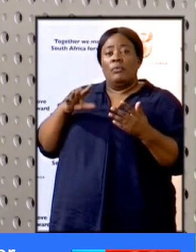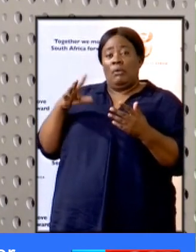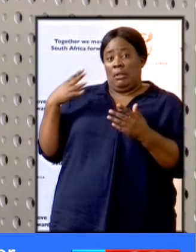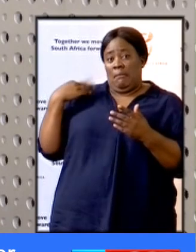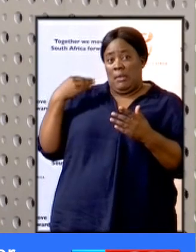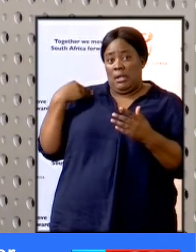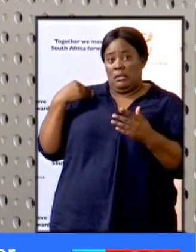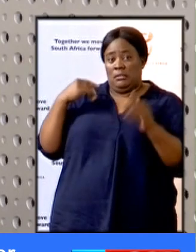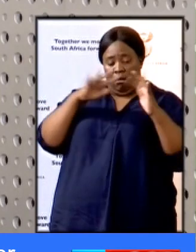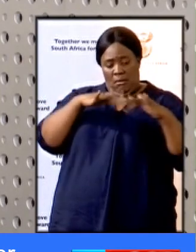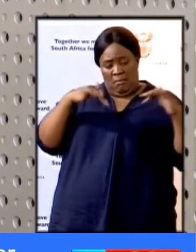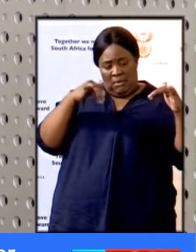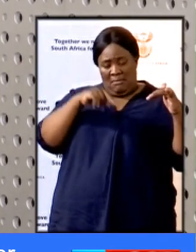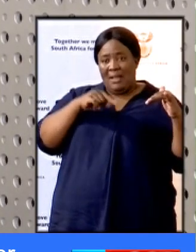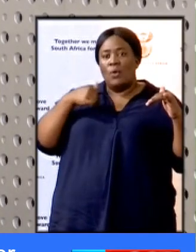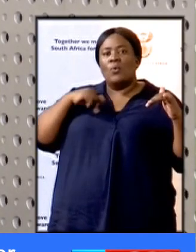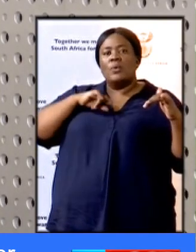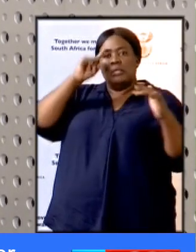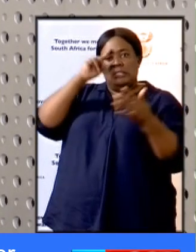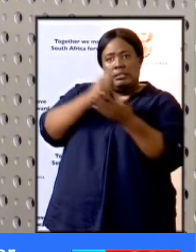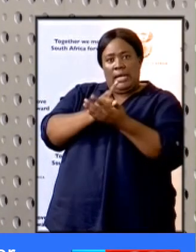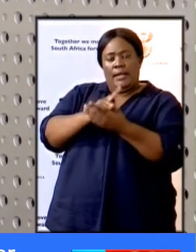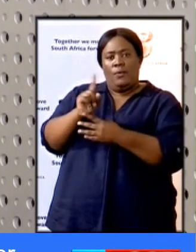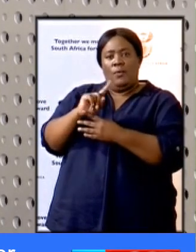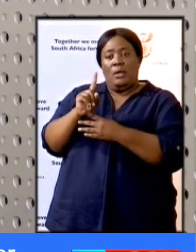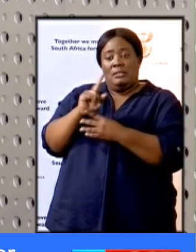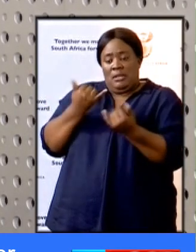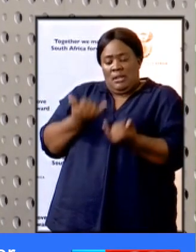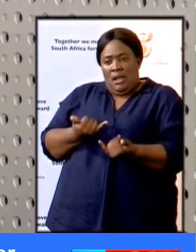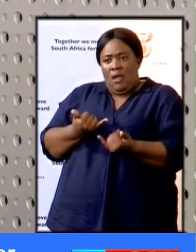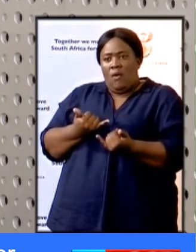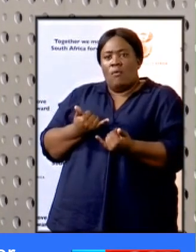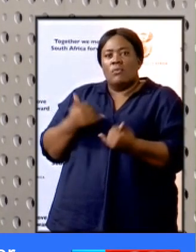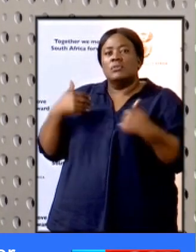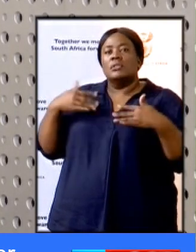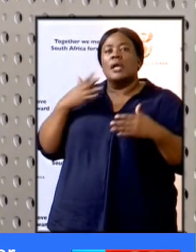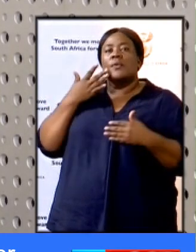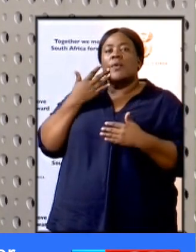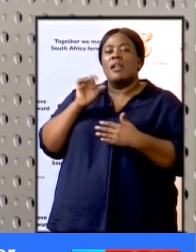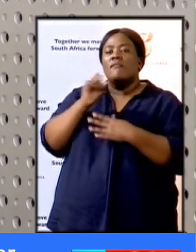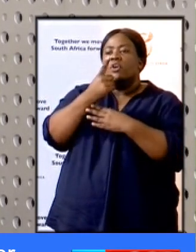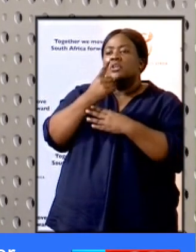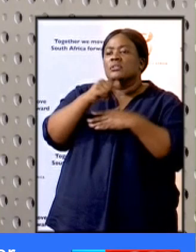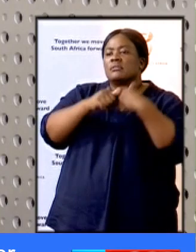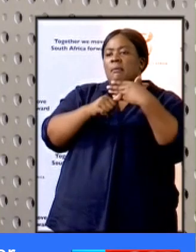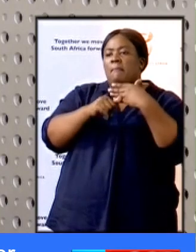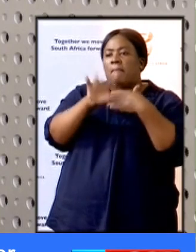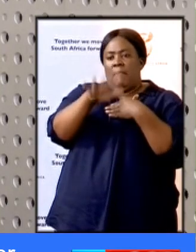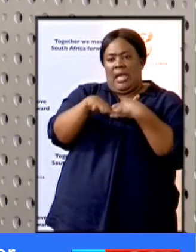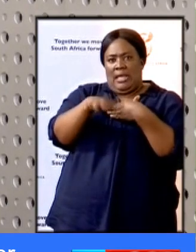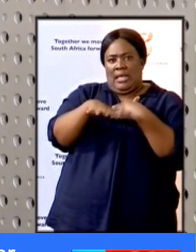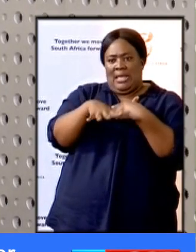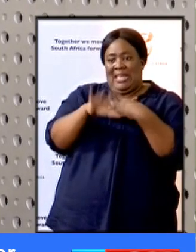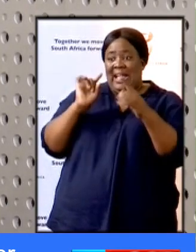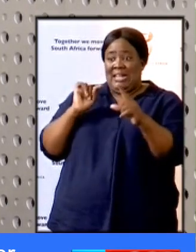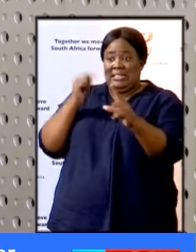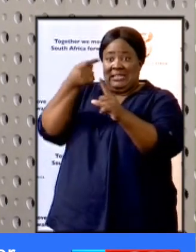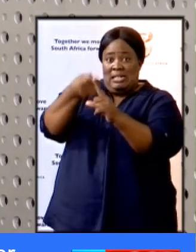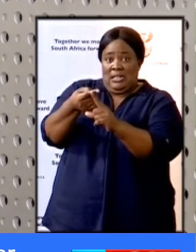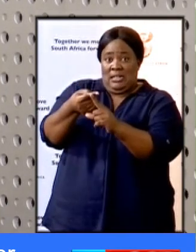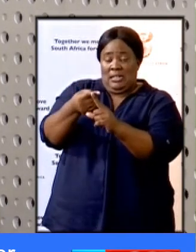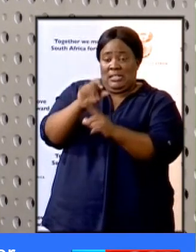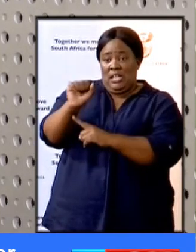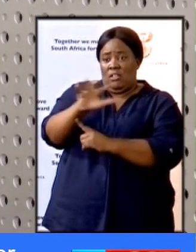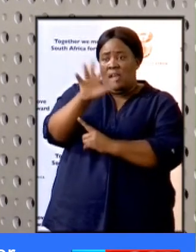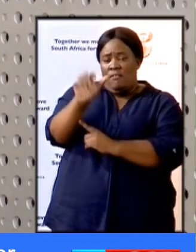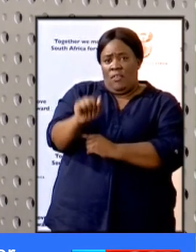have decided that the current period from the 1st of May until South Africa transitions or